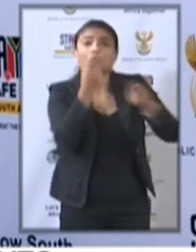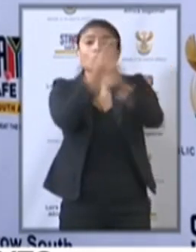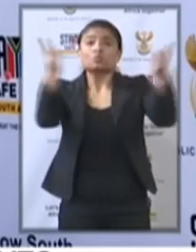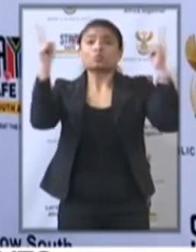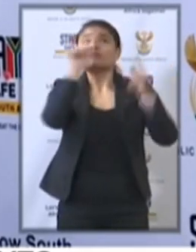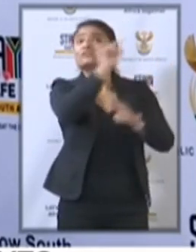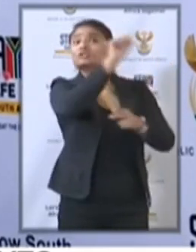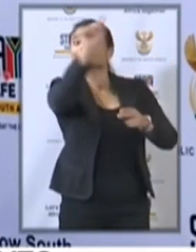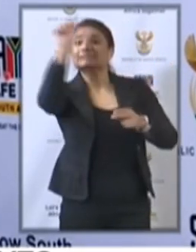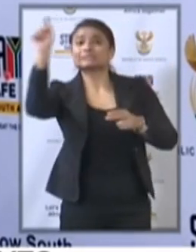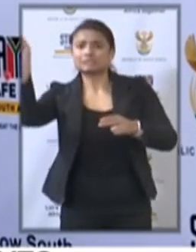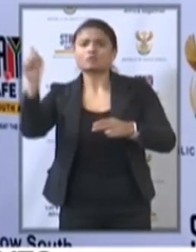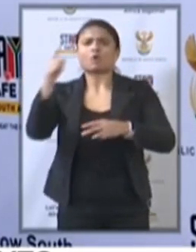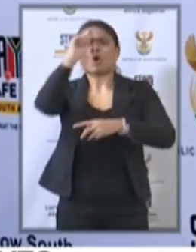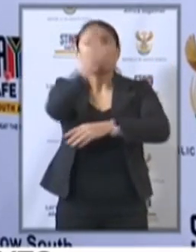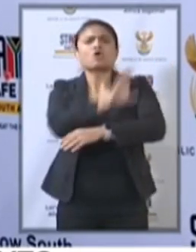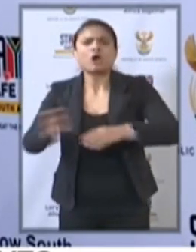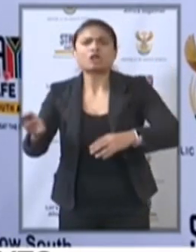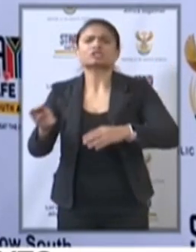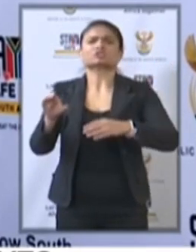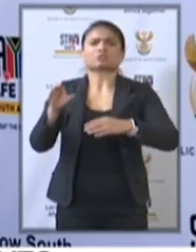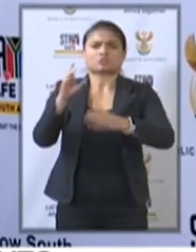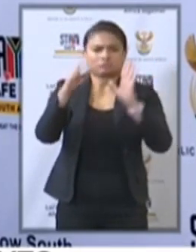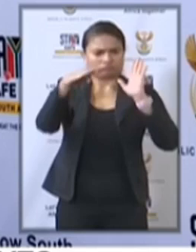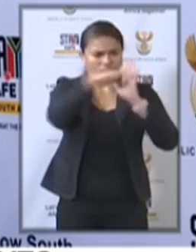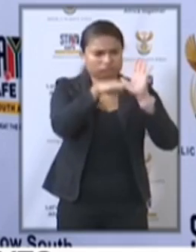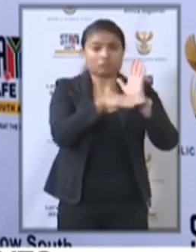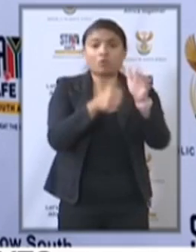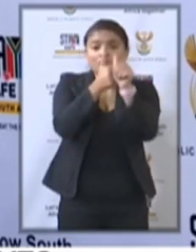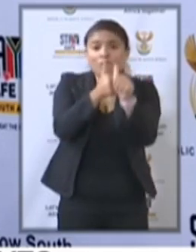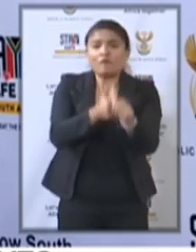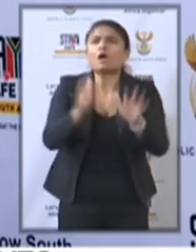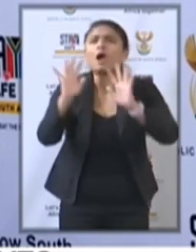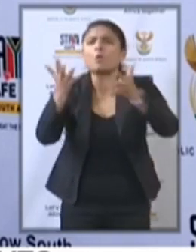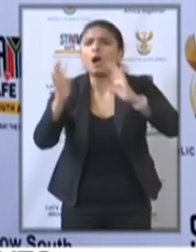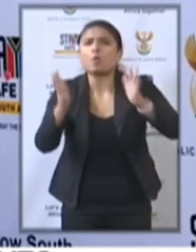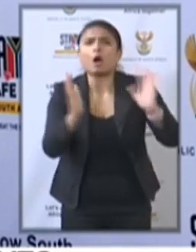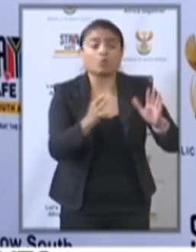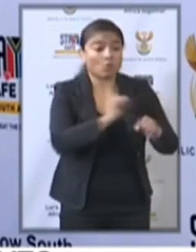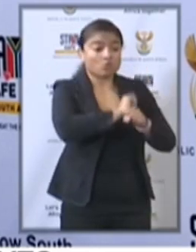to play their role in the fight against COVID-19.